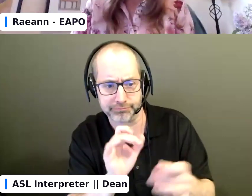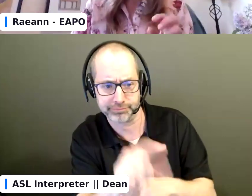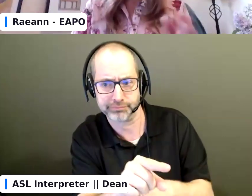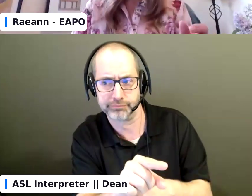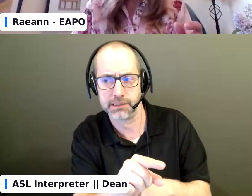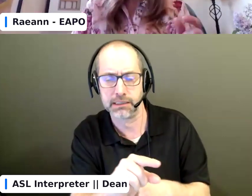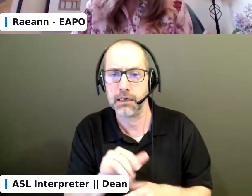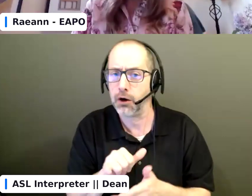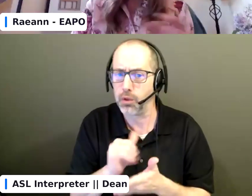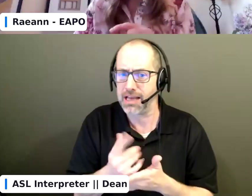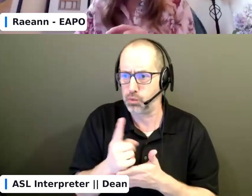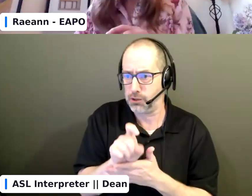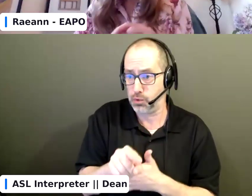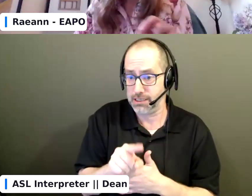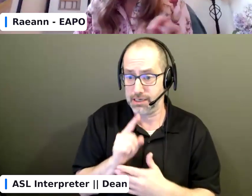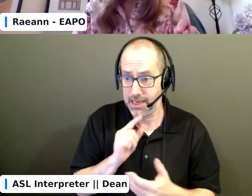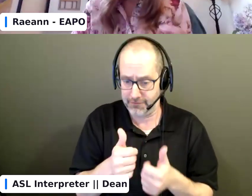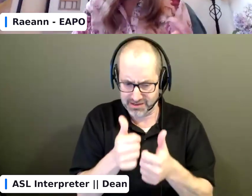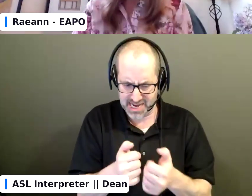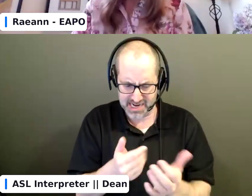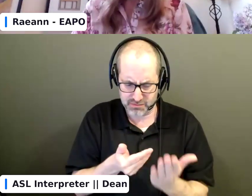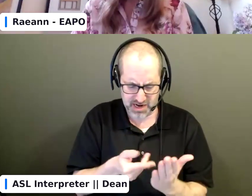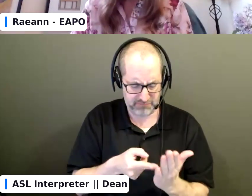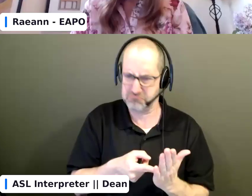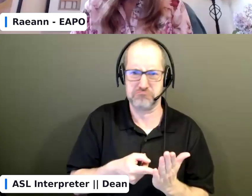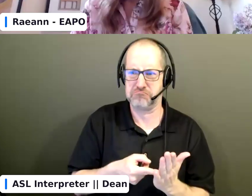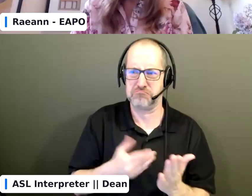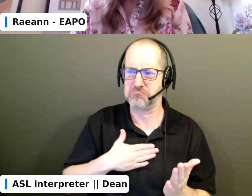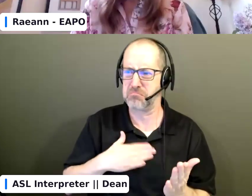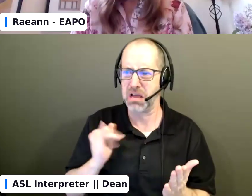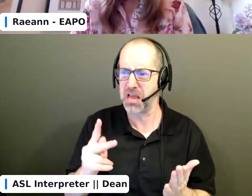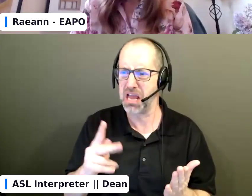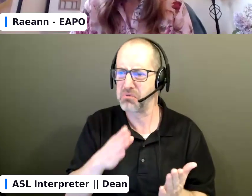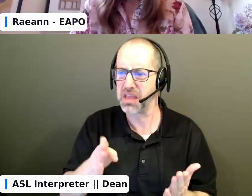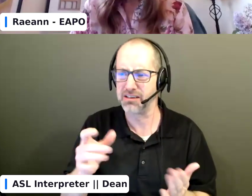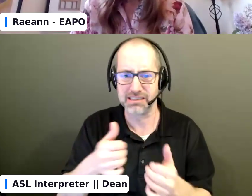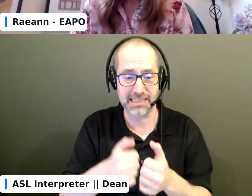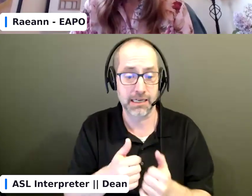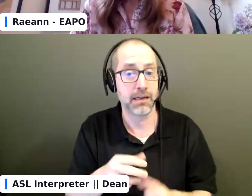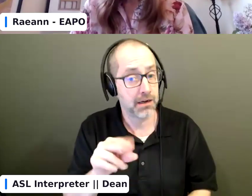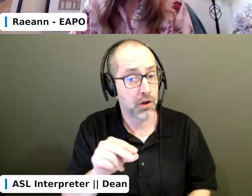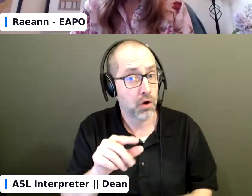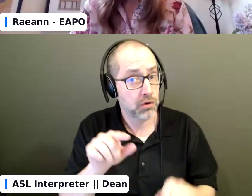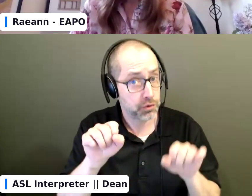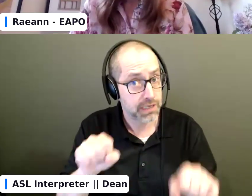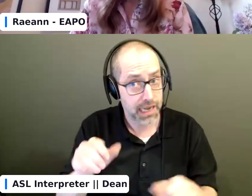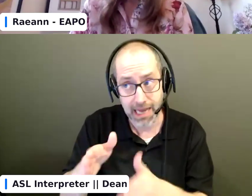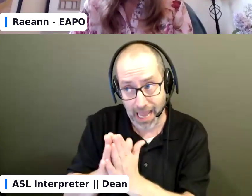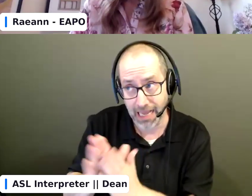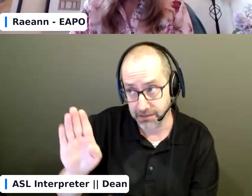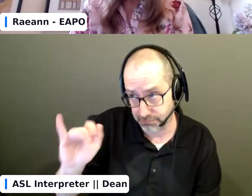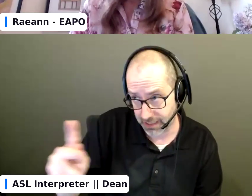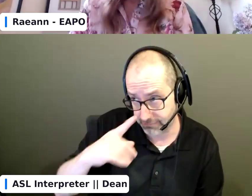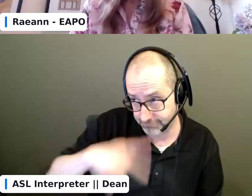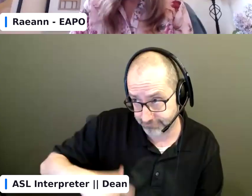the questions, like if someone's texting and not to yeah, click a link. yeah, no, you can specifically ask your bank to text you actually for notifications. So it